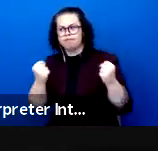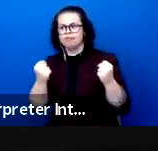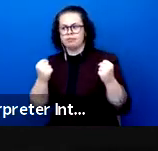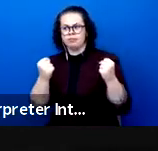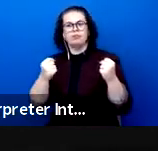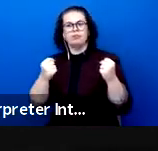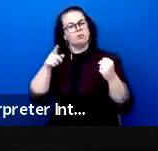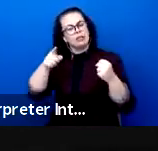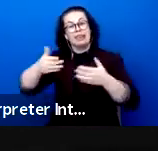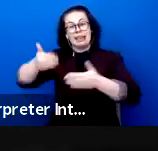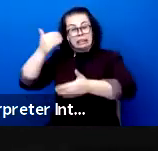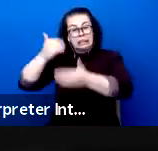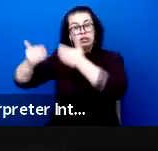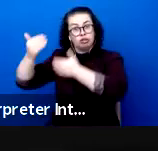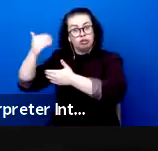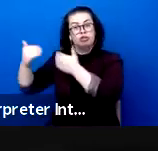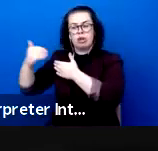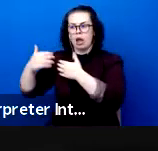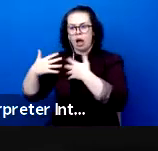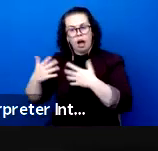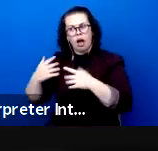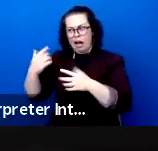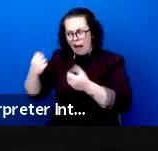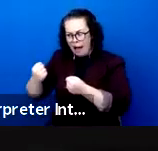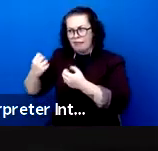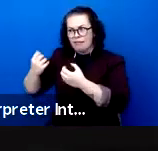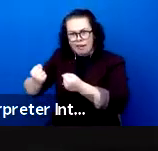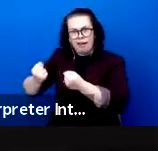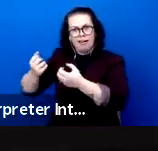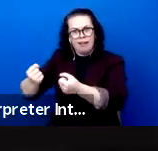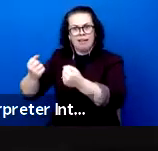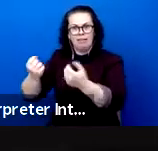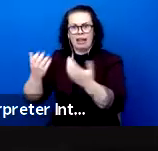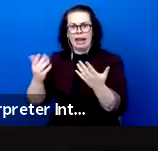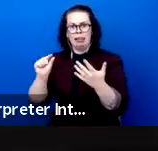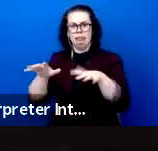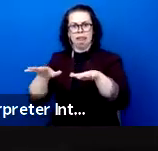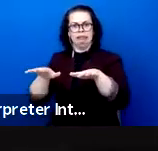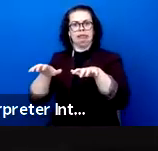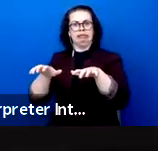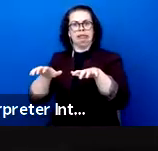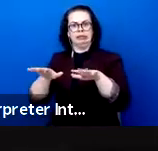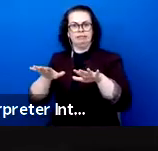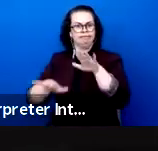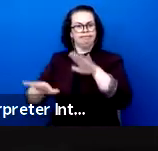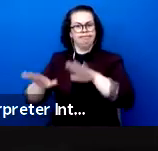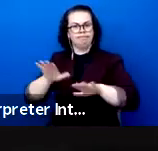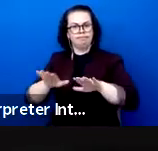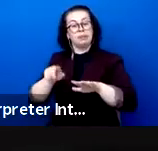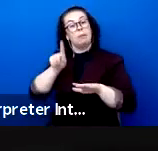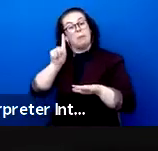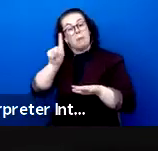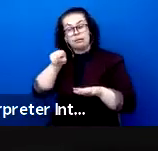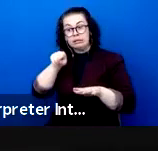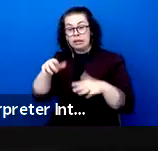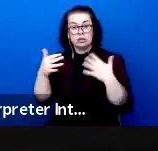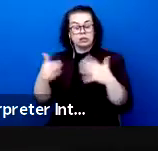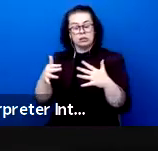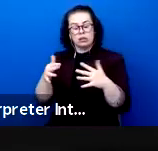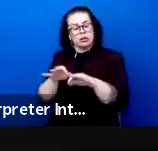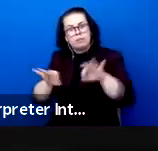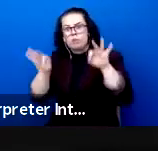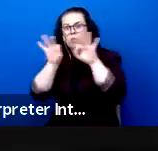artists engage for one production in the others, a sector that is also characterized